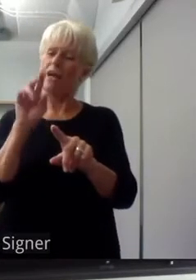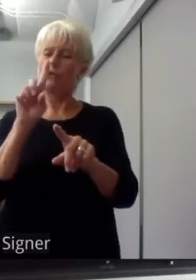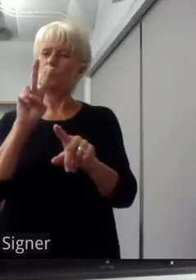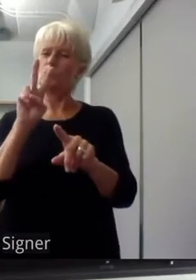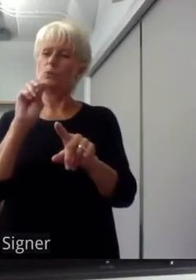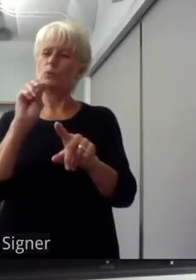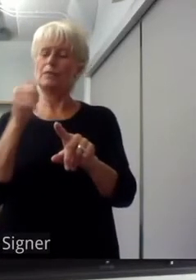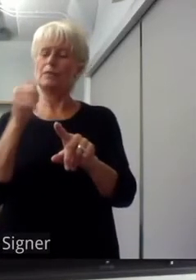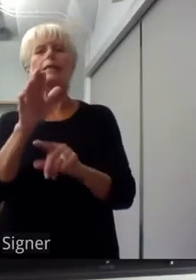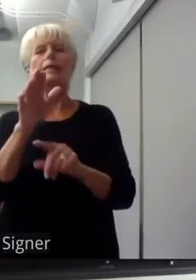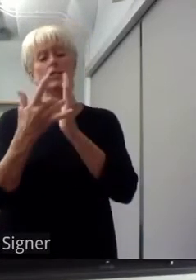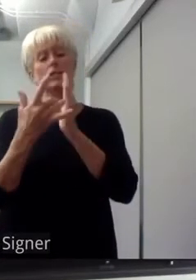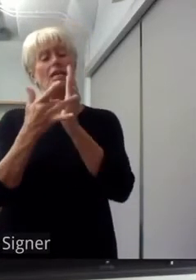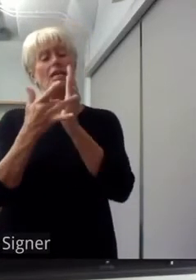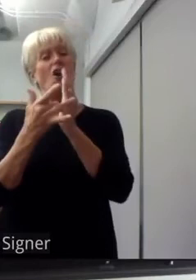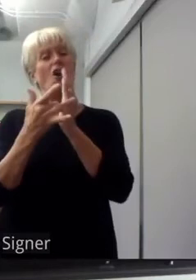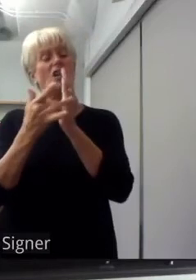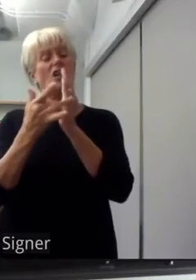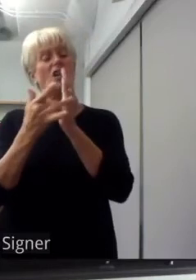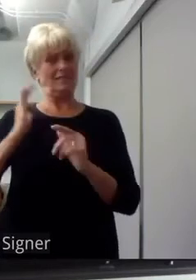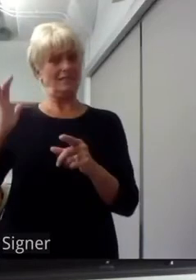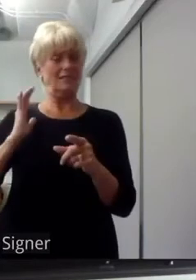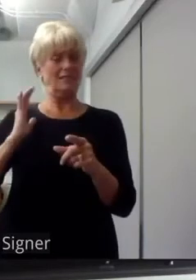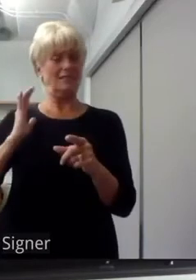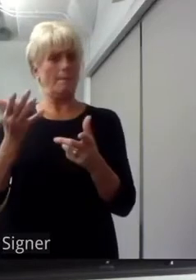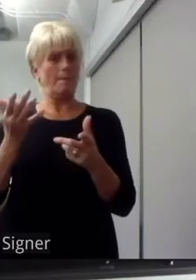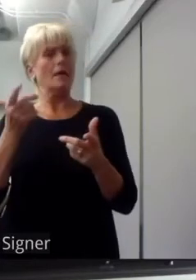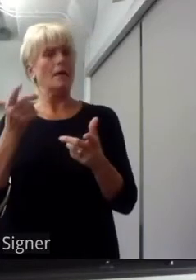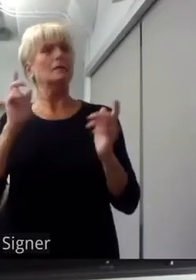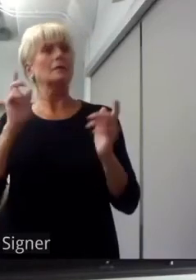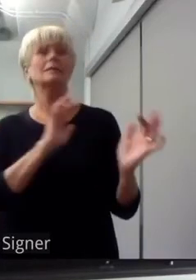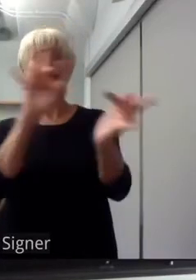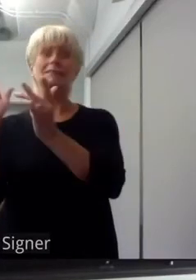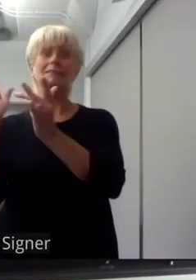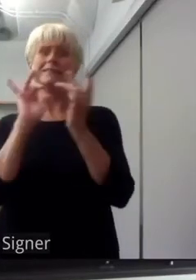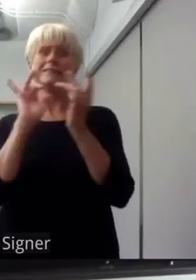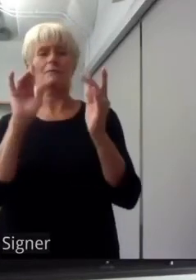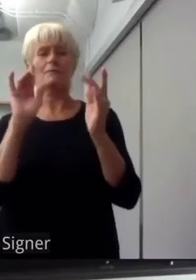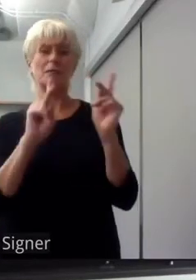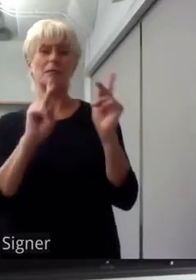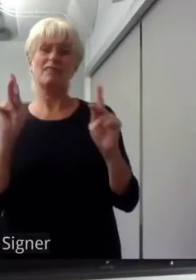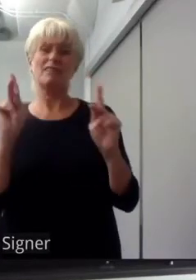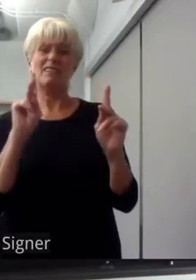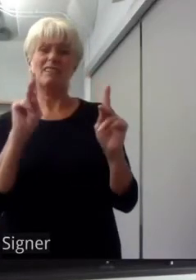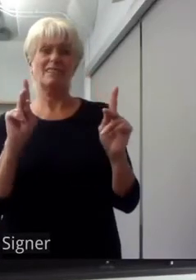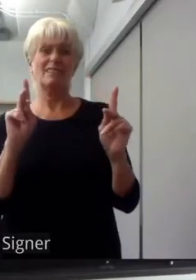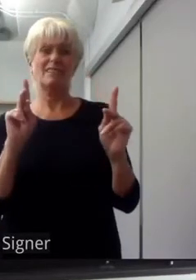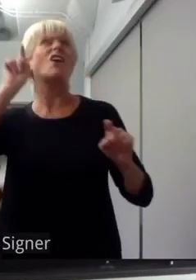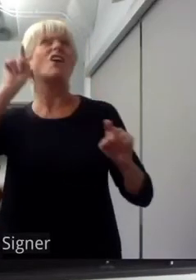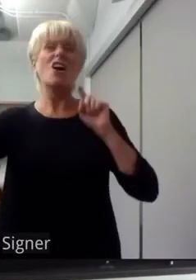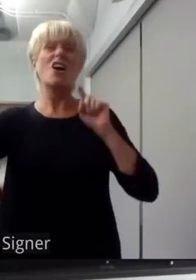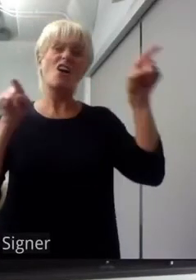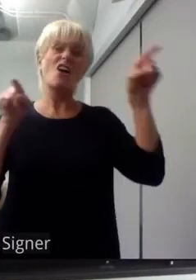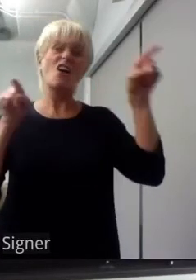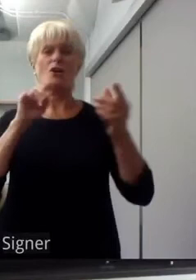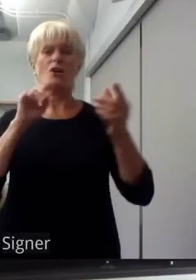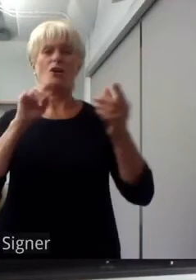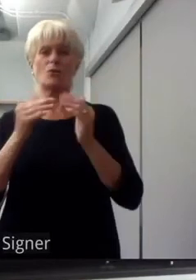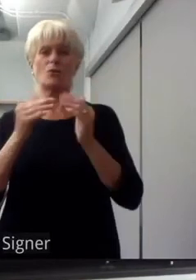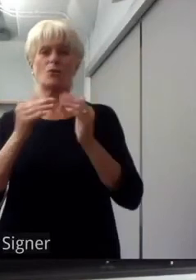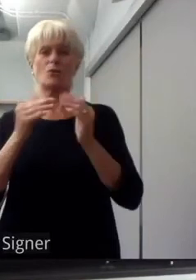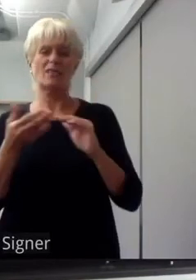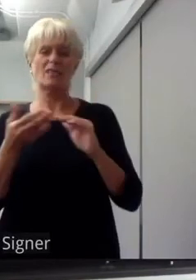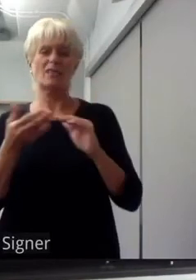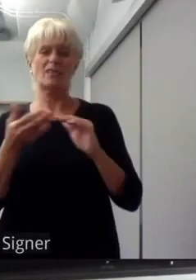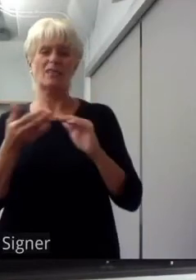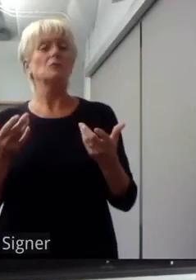time to reach out to people in far-flung communities. And so we were able to do a number of